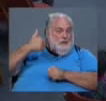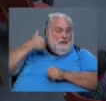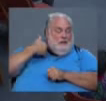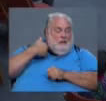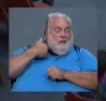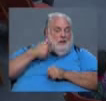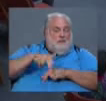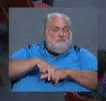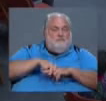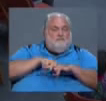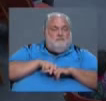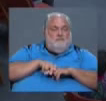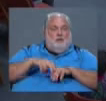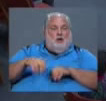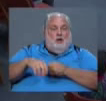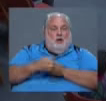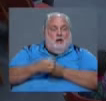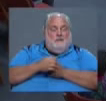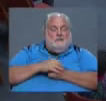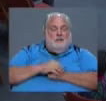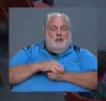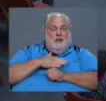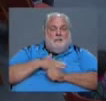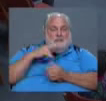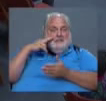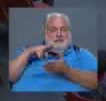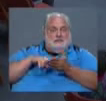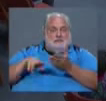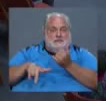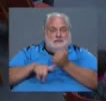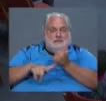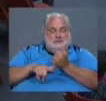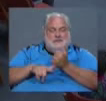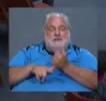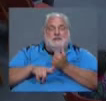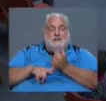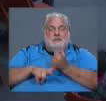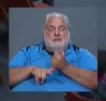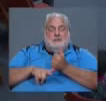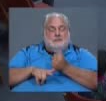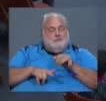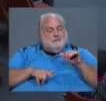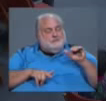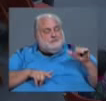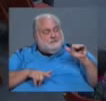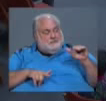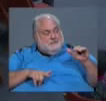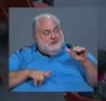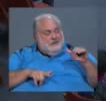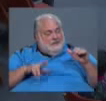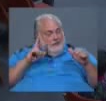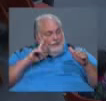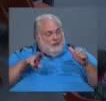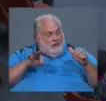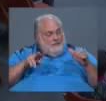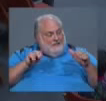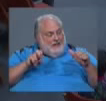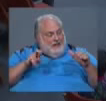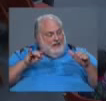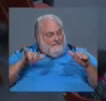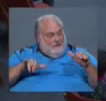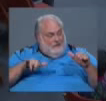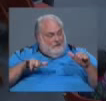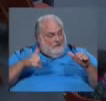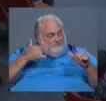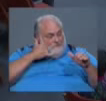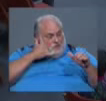and I got a call from Starla, my assistant, who said, the Secretary of the Navy is on the telephone and would like to visit with